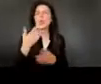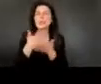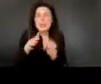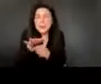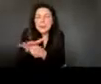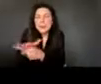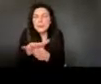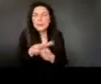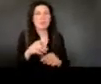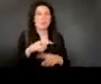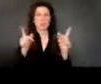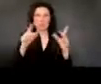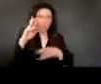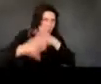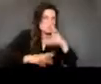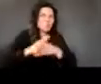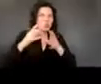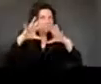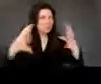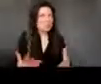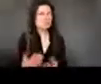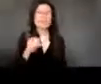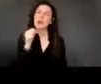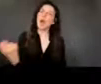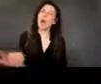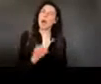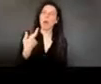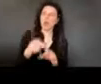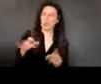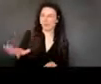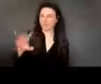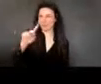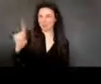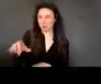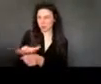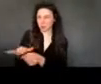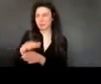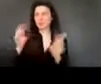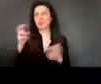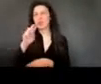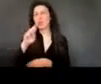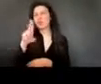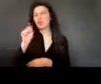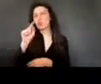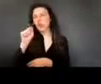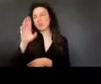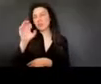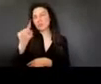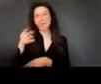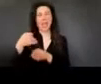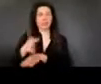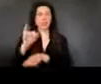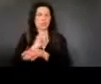not everybody is from a Rust Belt post-industrial area, we're seeing this impact